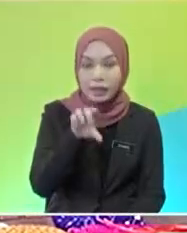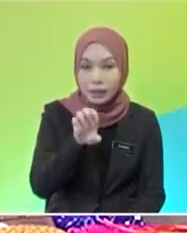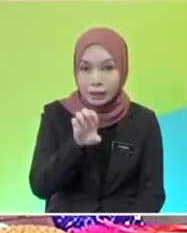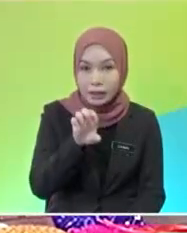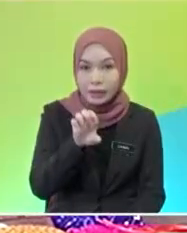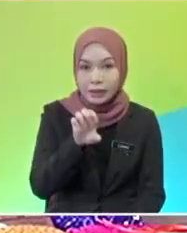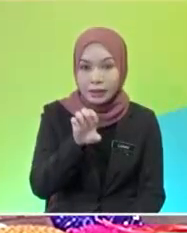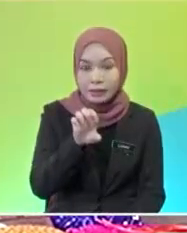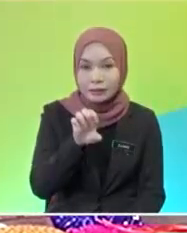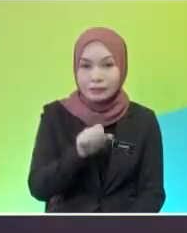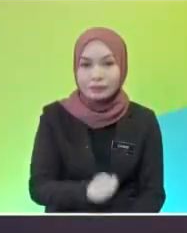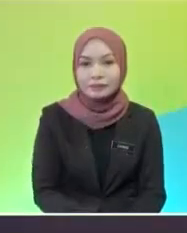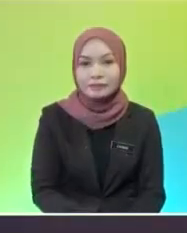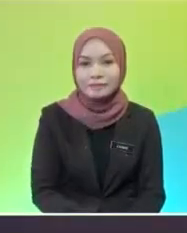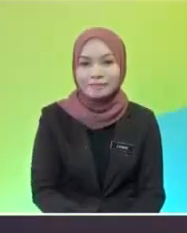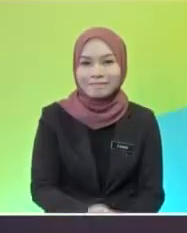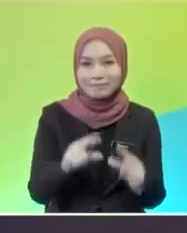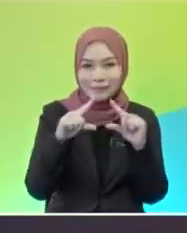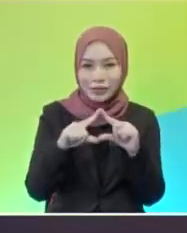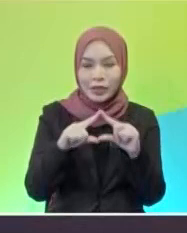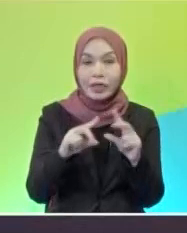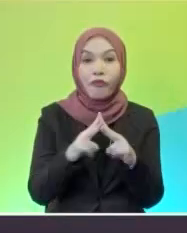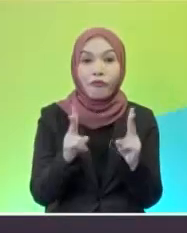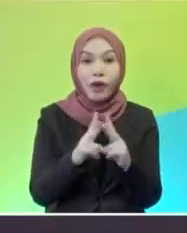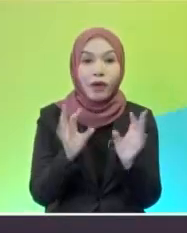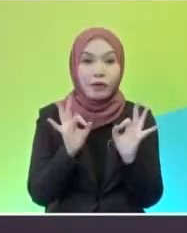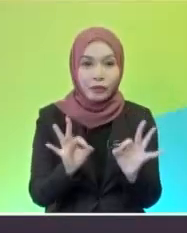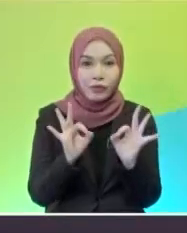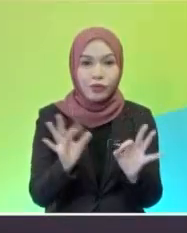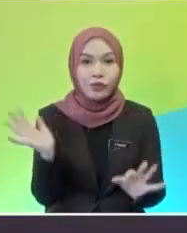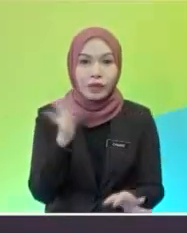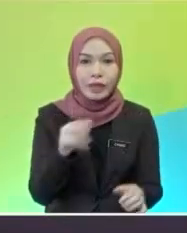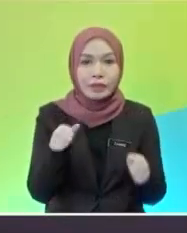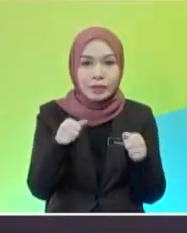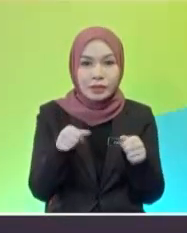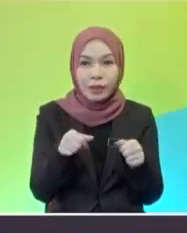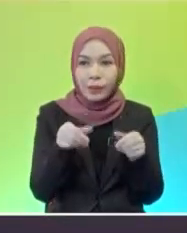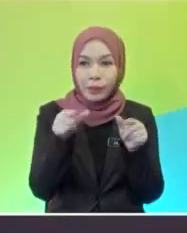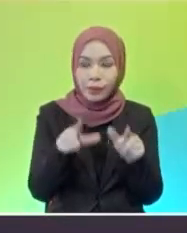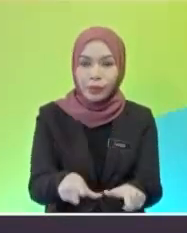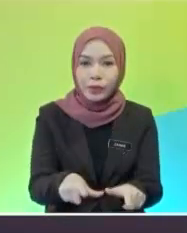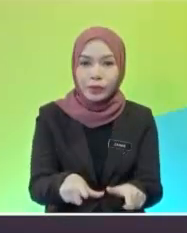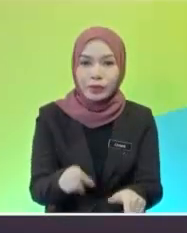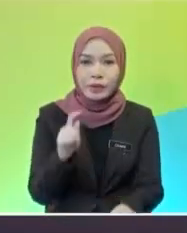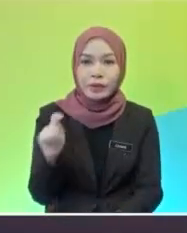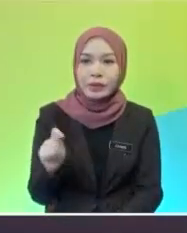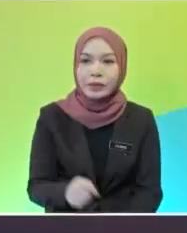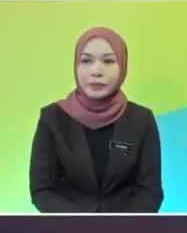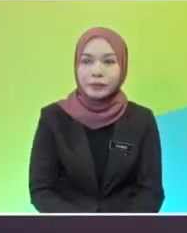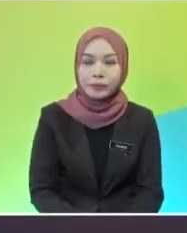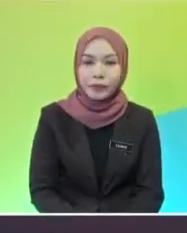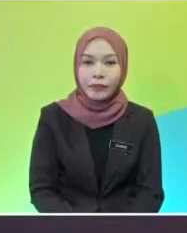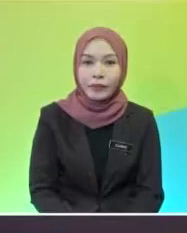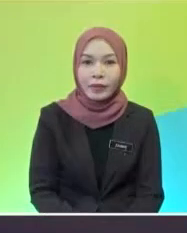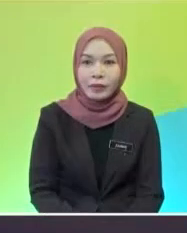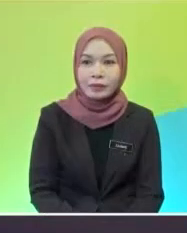T-R-I-A-N-G-L-E. Triangle. Very good. Okay, let's put the cards. Okay, so we have our